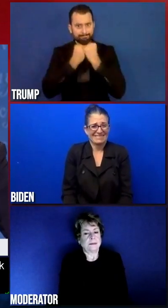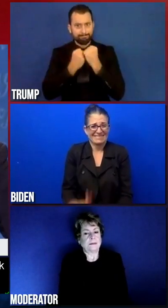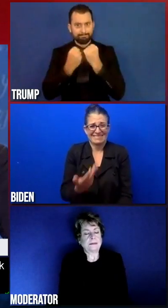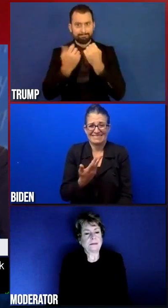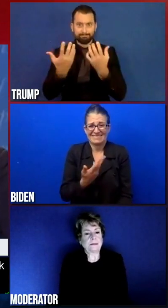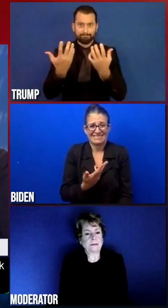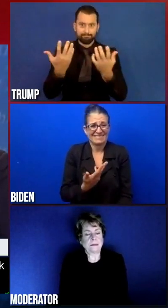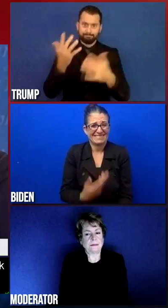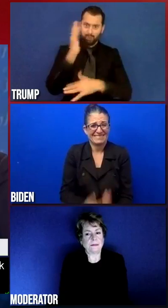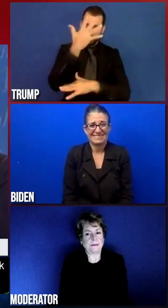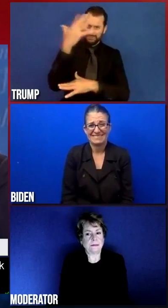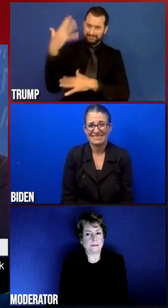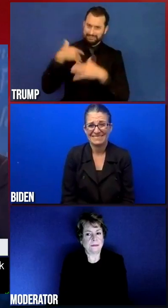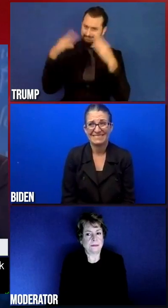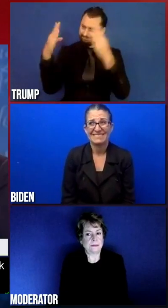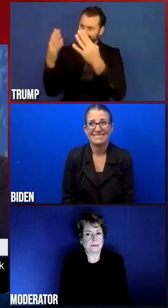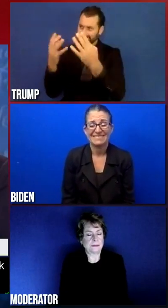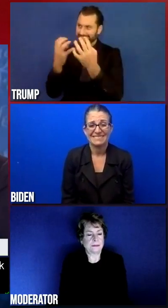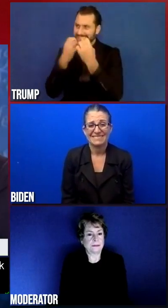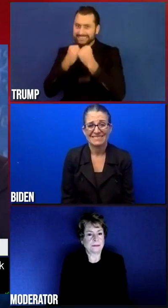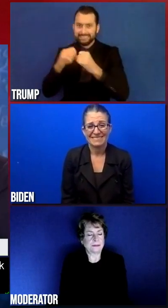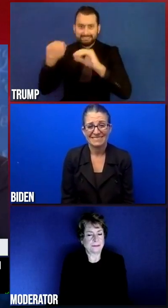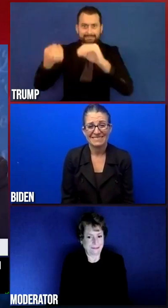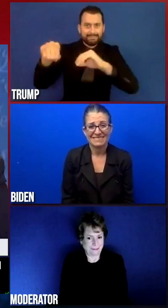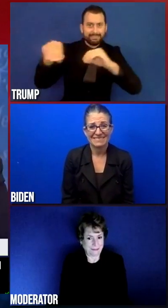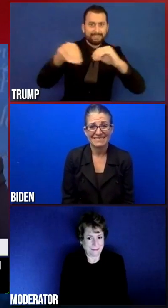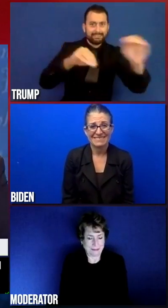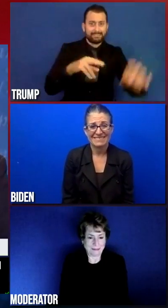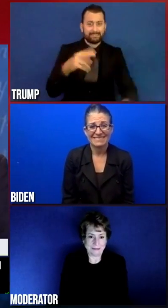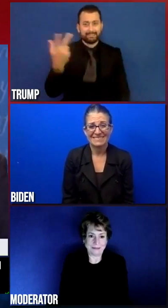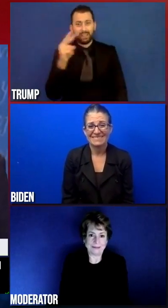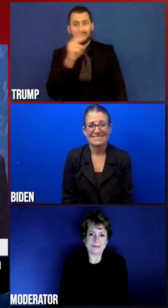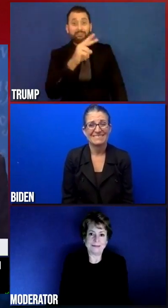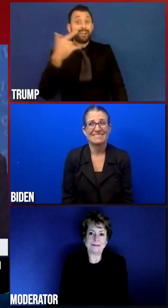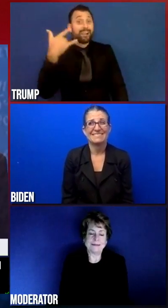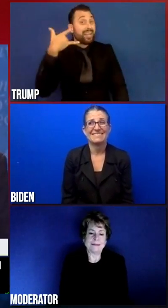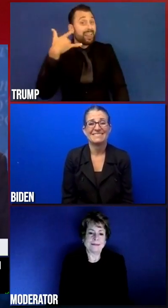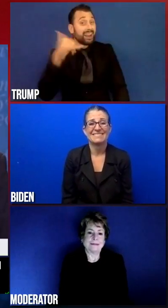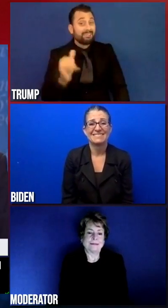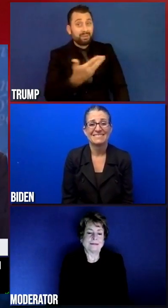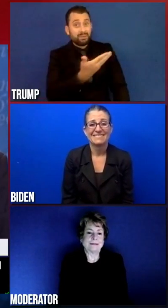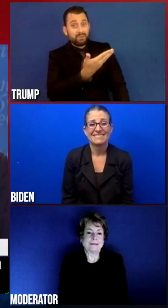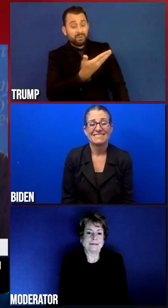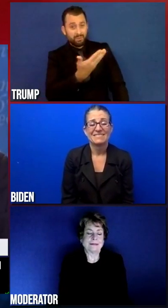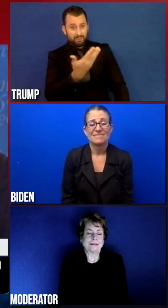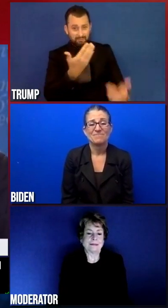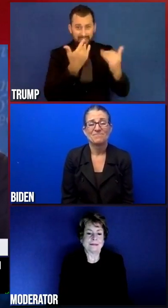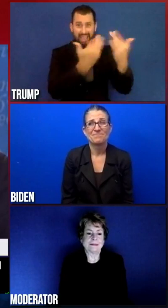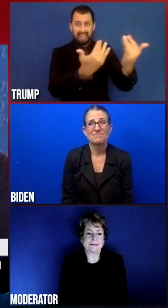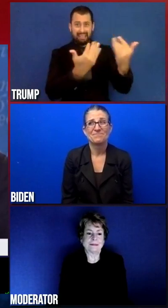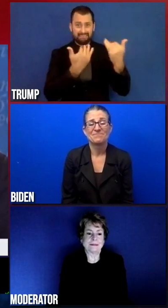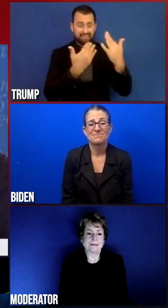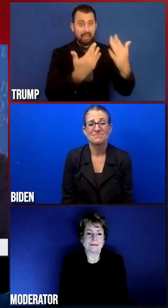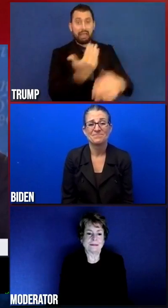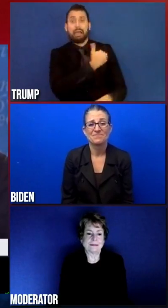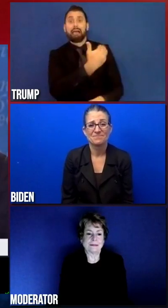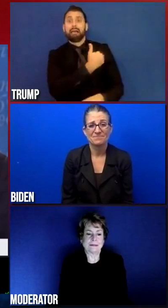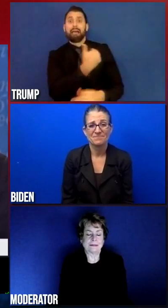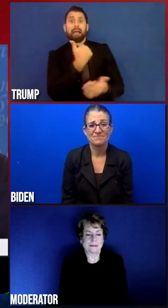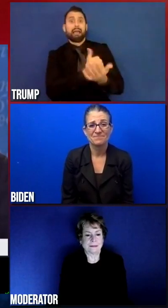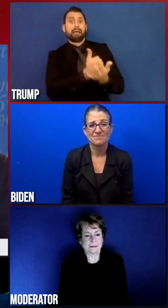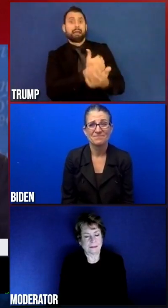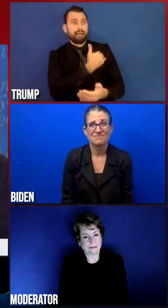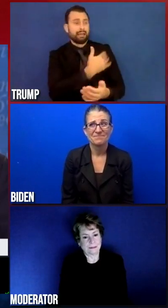call, California's burning. California's burning. If that was cleaned, if you had forest management,